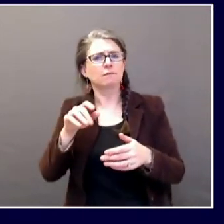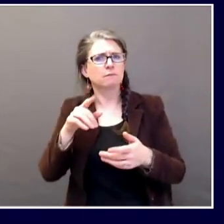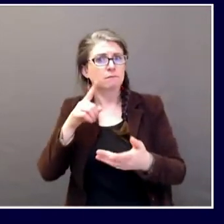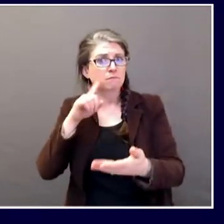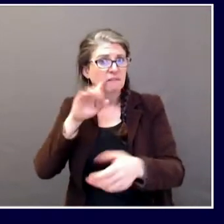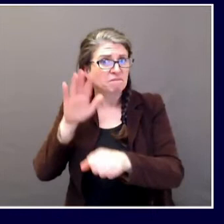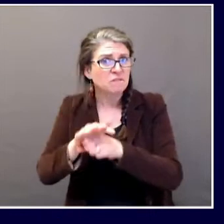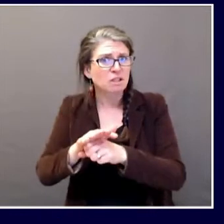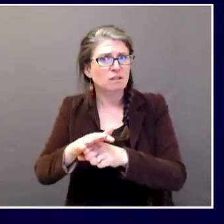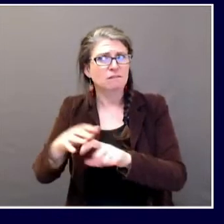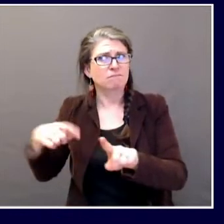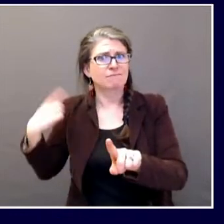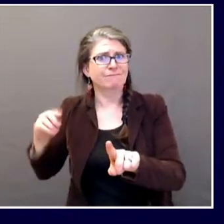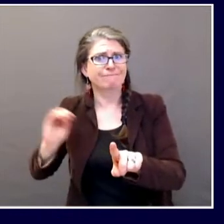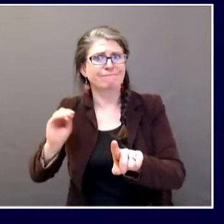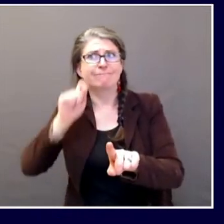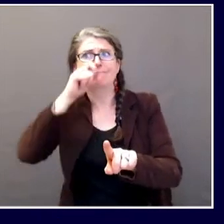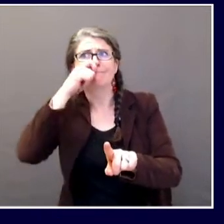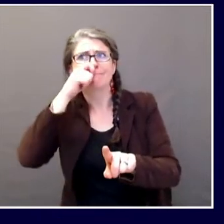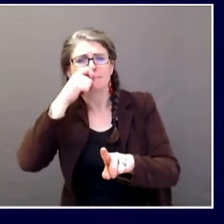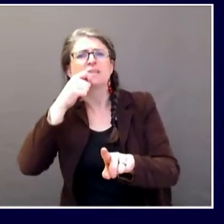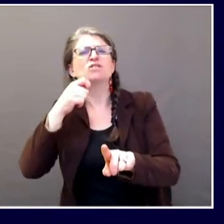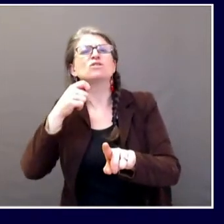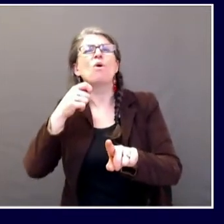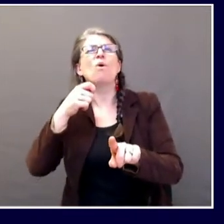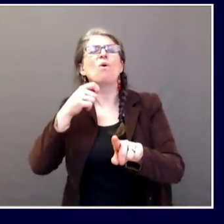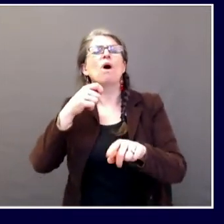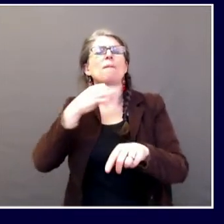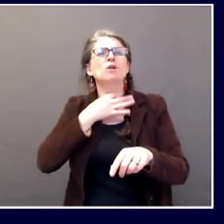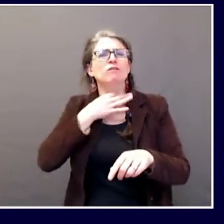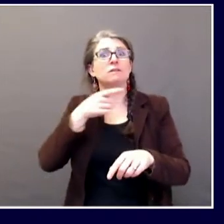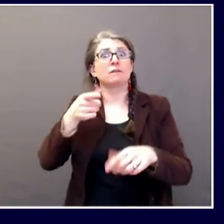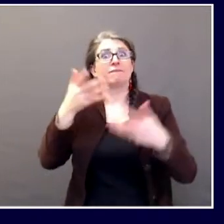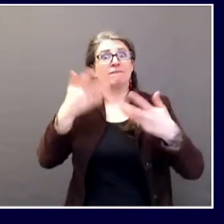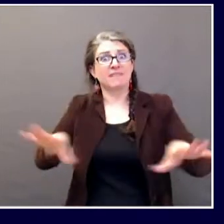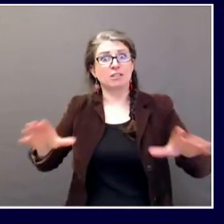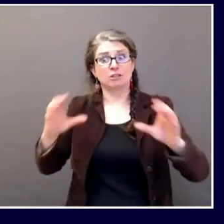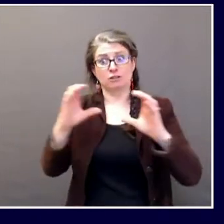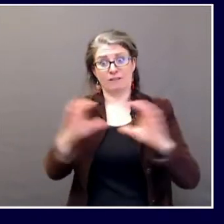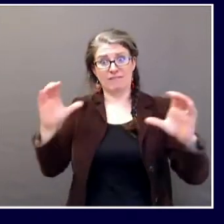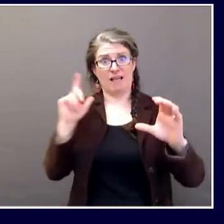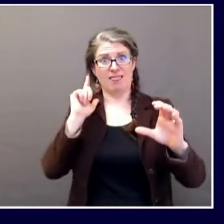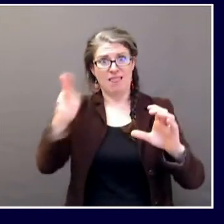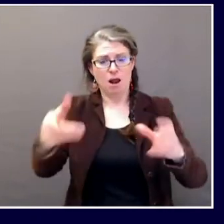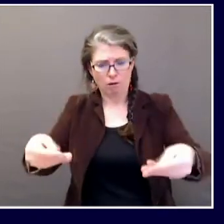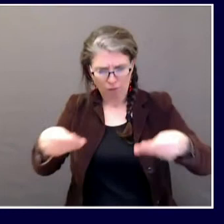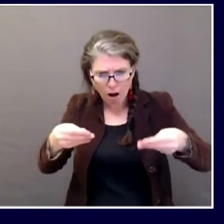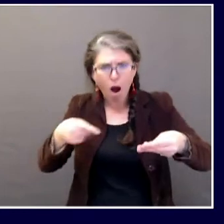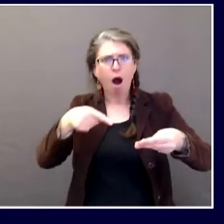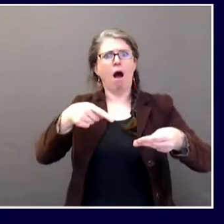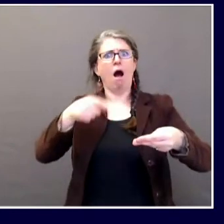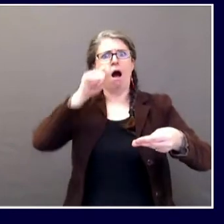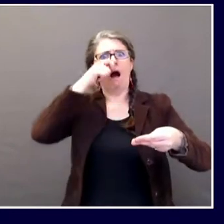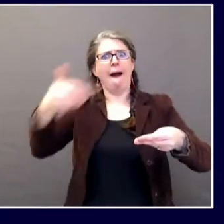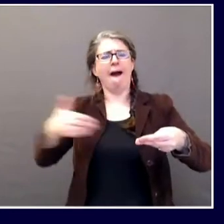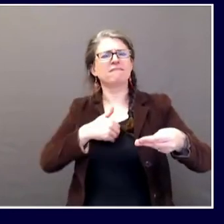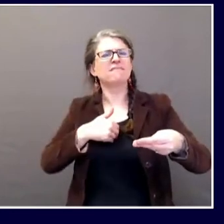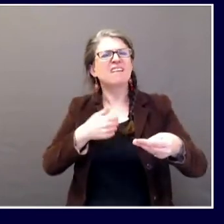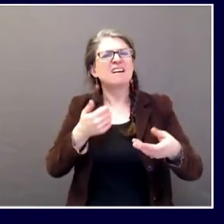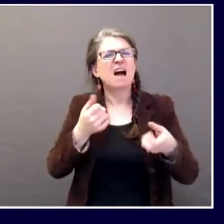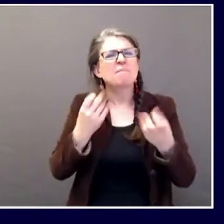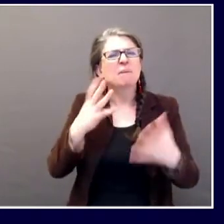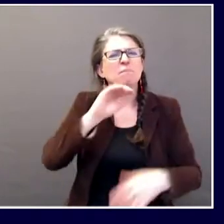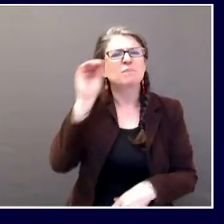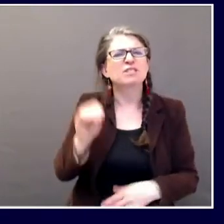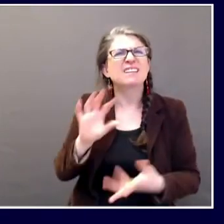death certificates in order to include them? Amy, it's a very small percentage, although it appears as significant